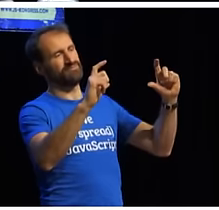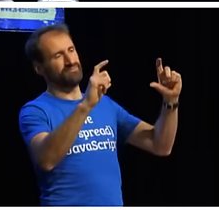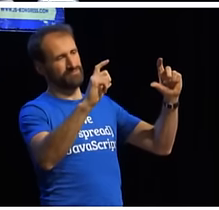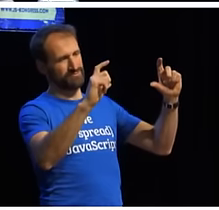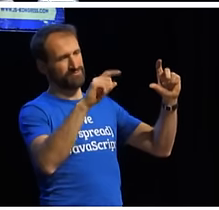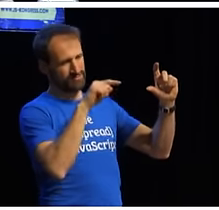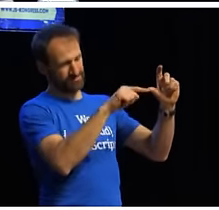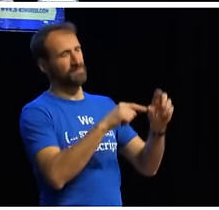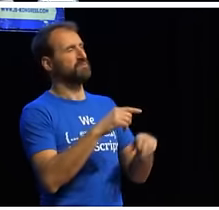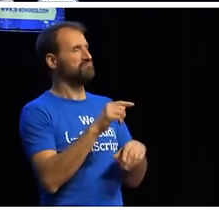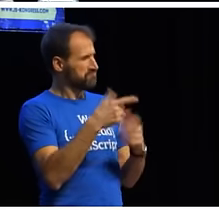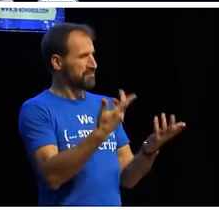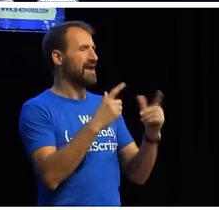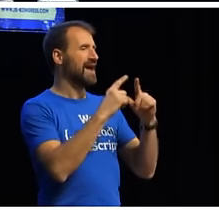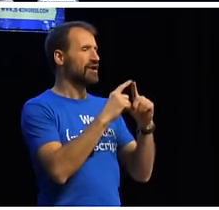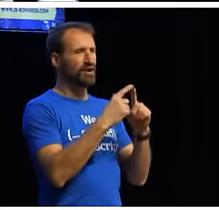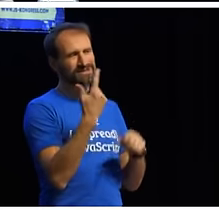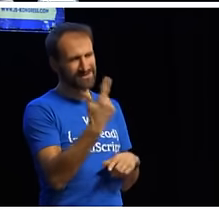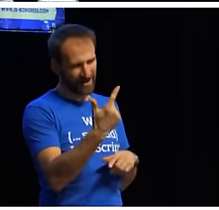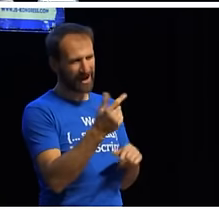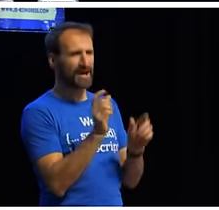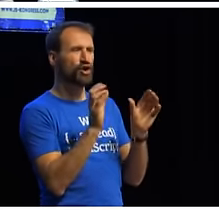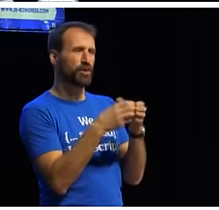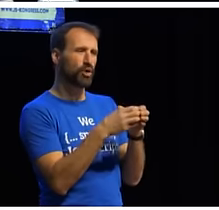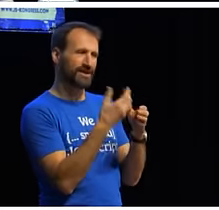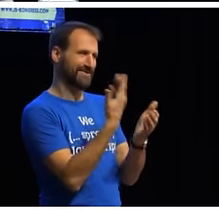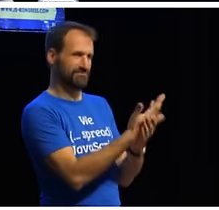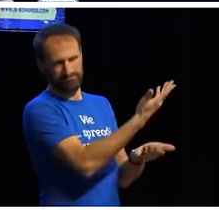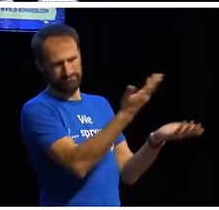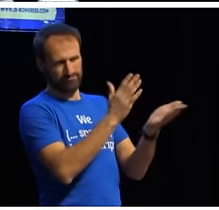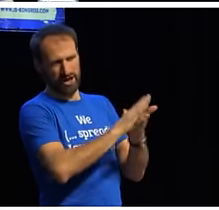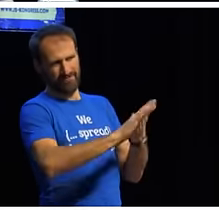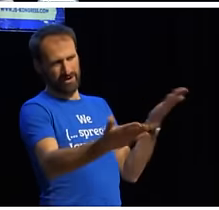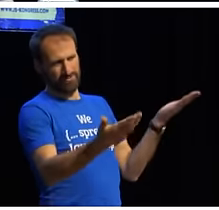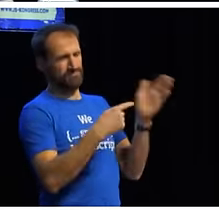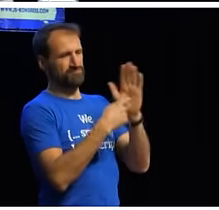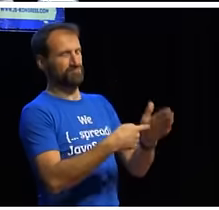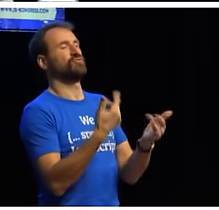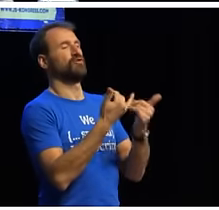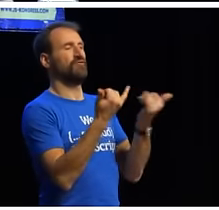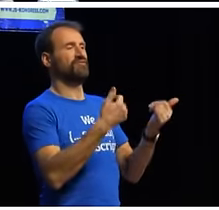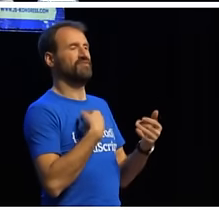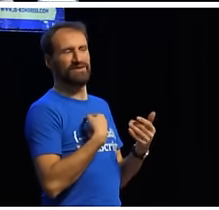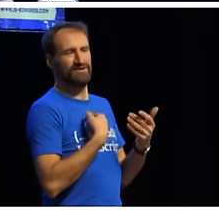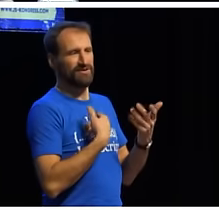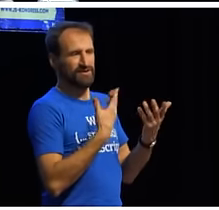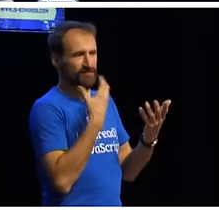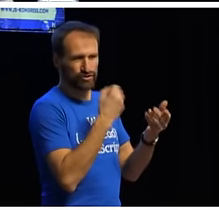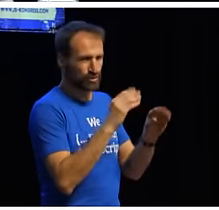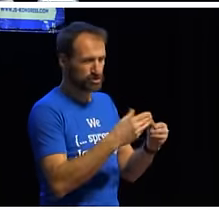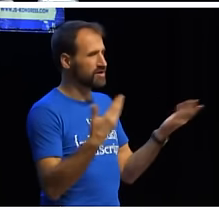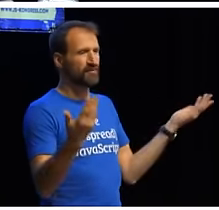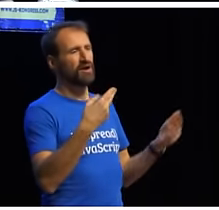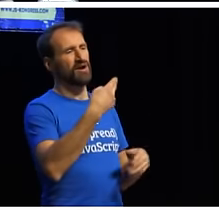that's basically an Angular 2 component. And that is all I have to do to use it as an HTML tag in